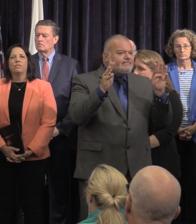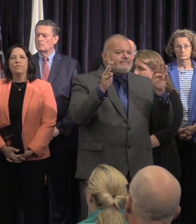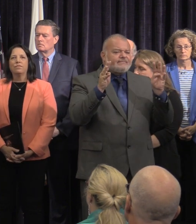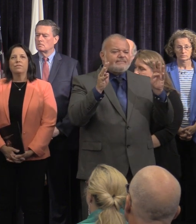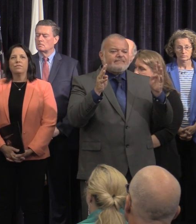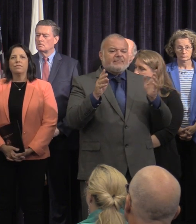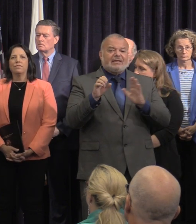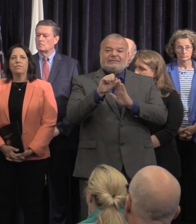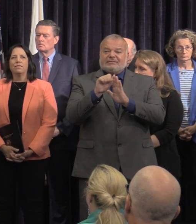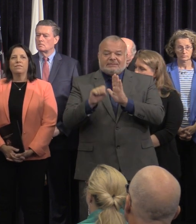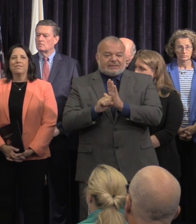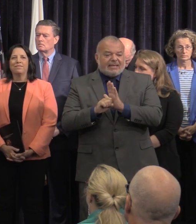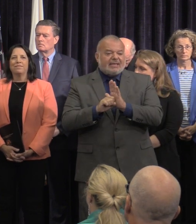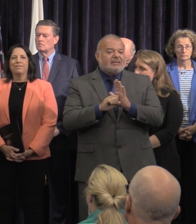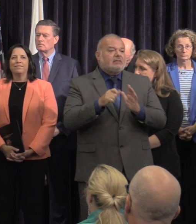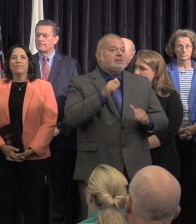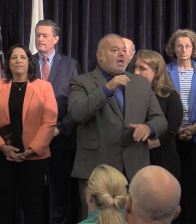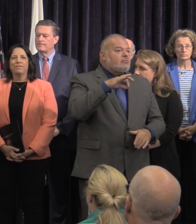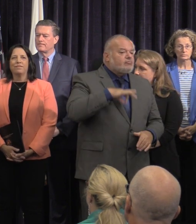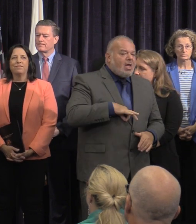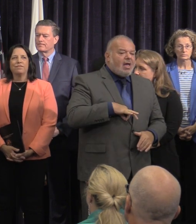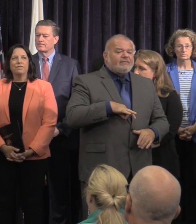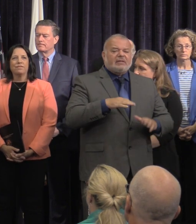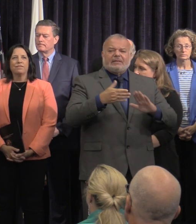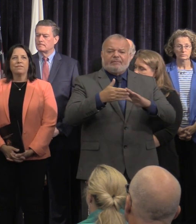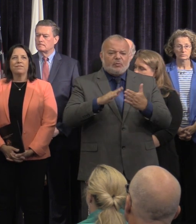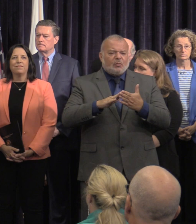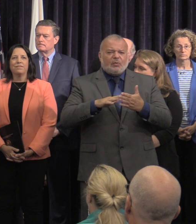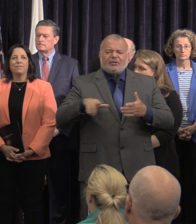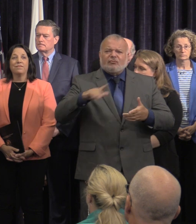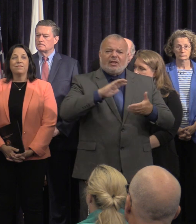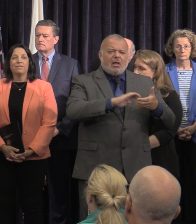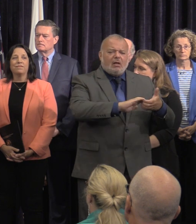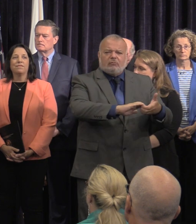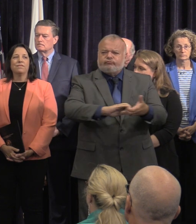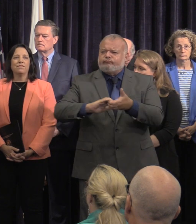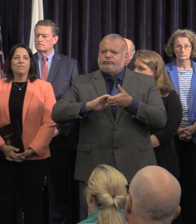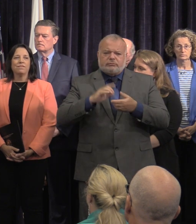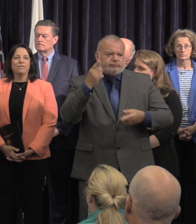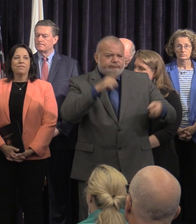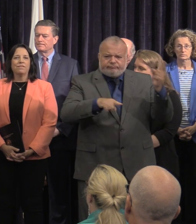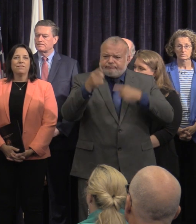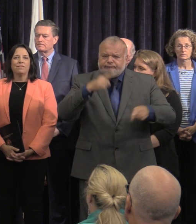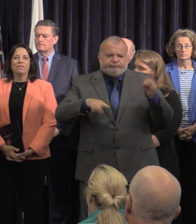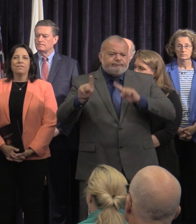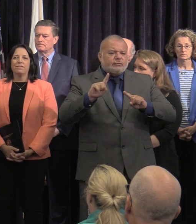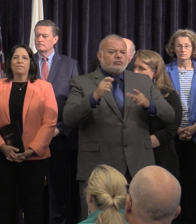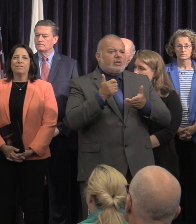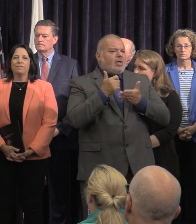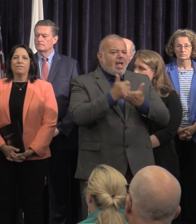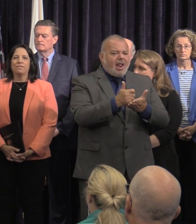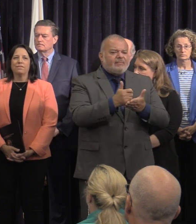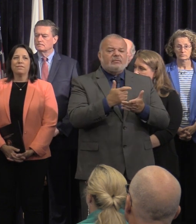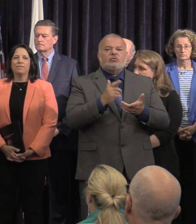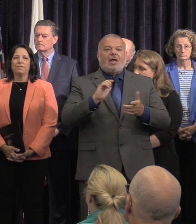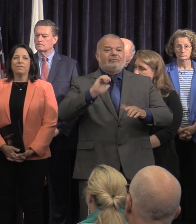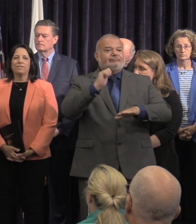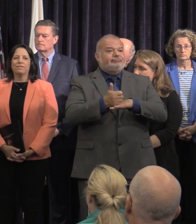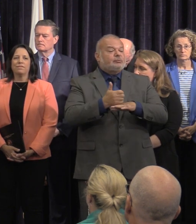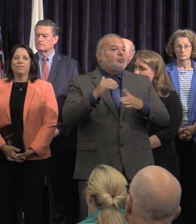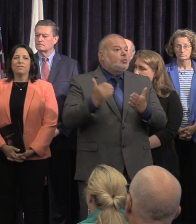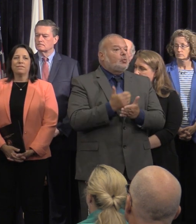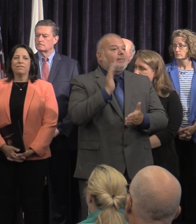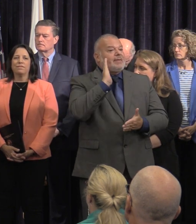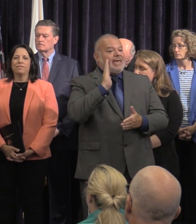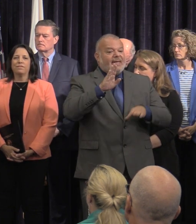partners have been working around the clock for months, standing up thousands of new shelter units, family welcome